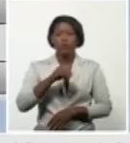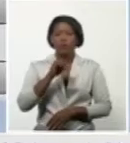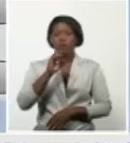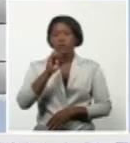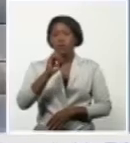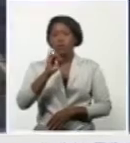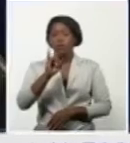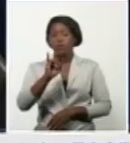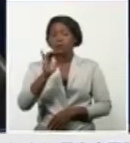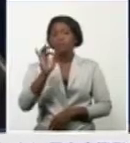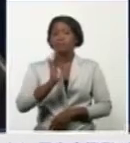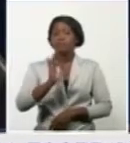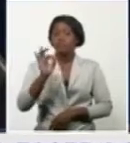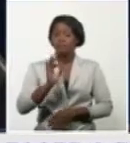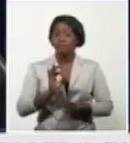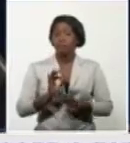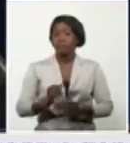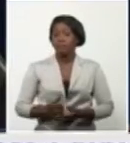6.06%.